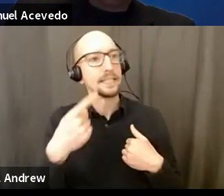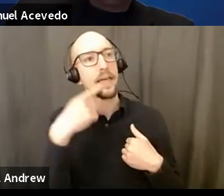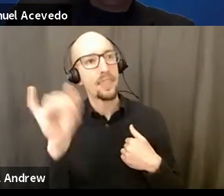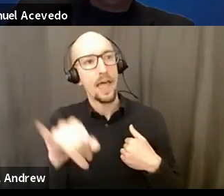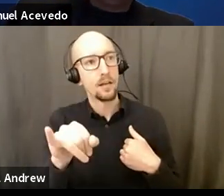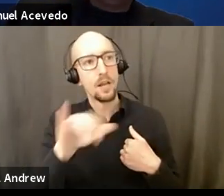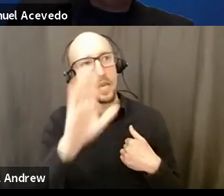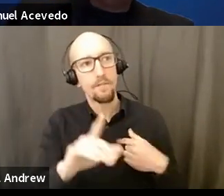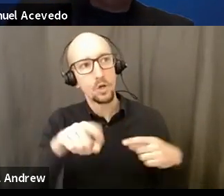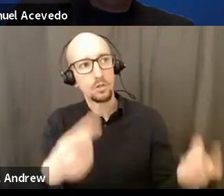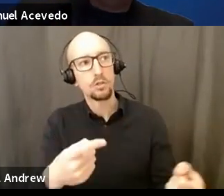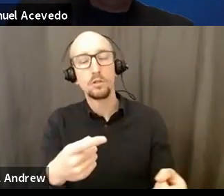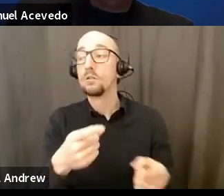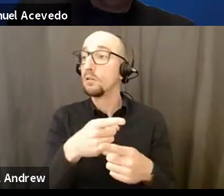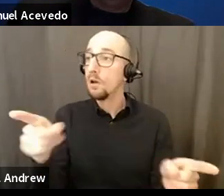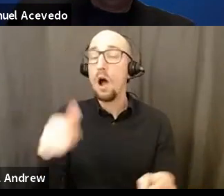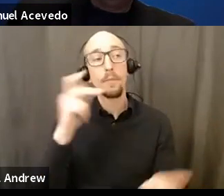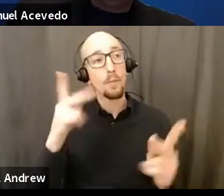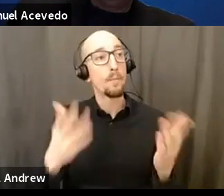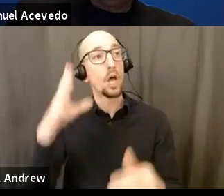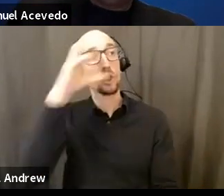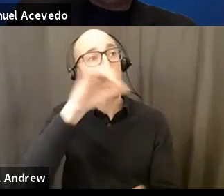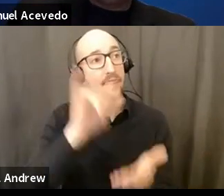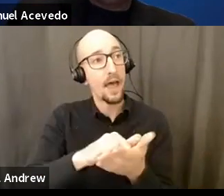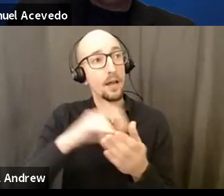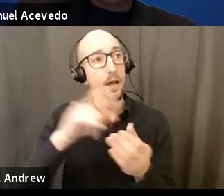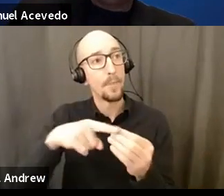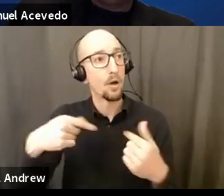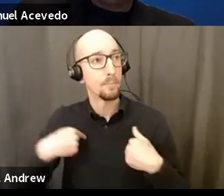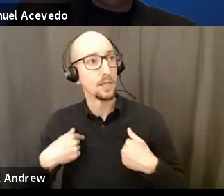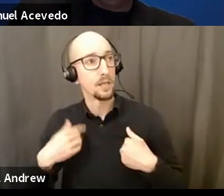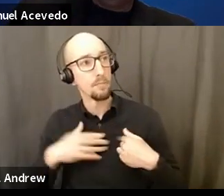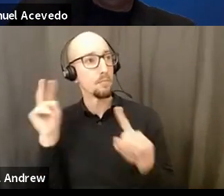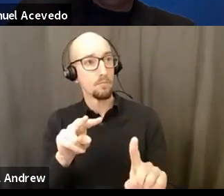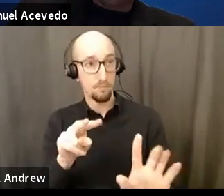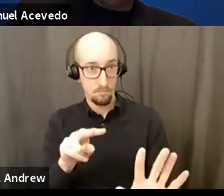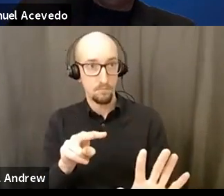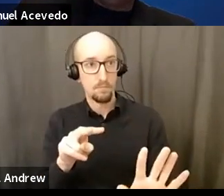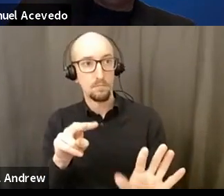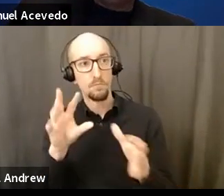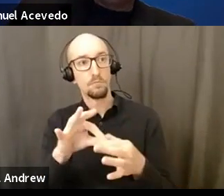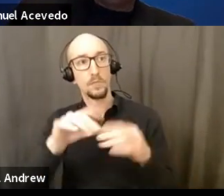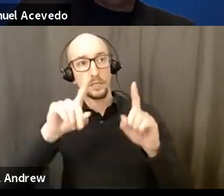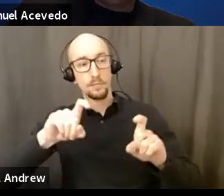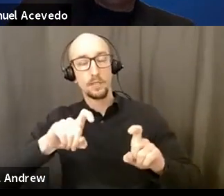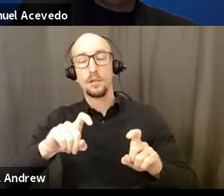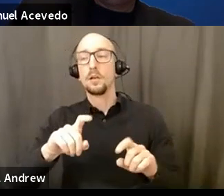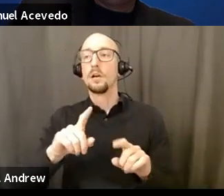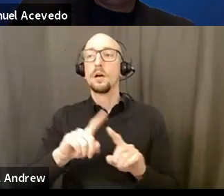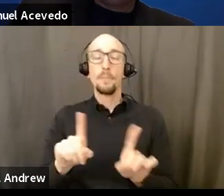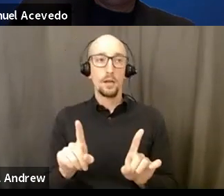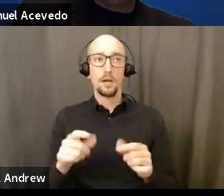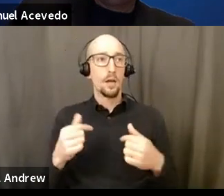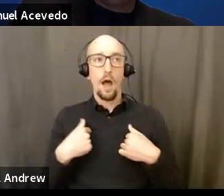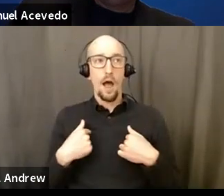that. Other people may make assumptions about where I stand relative to an assessment, but I